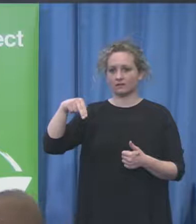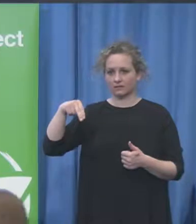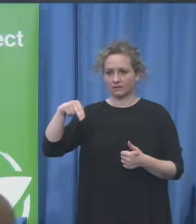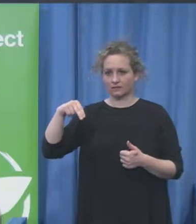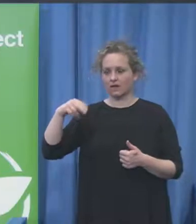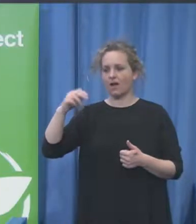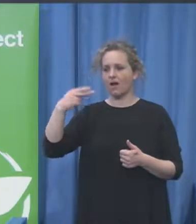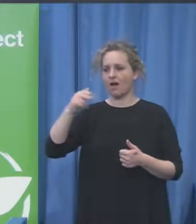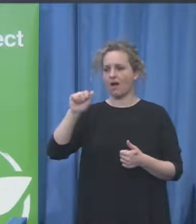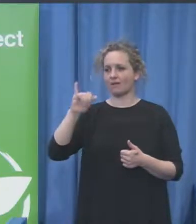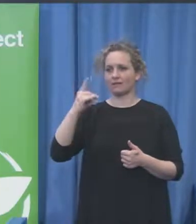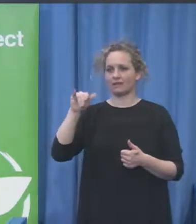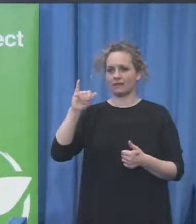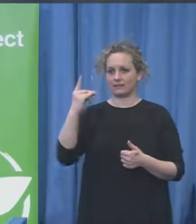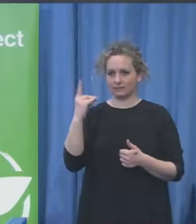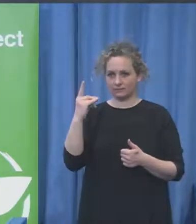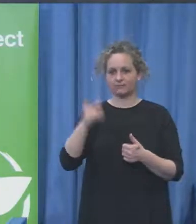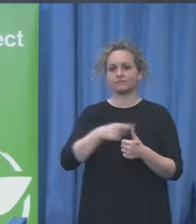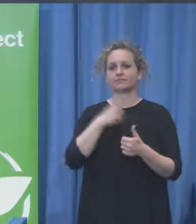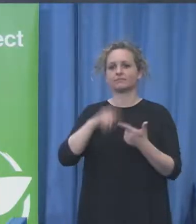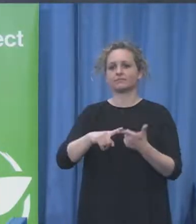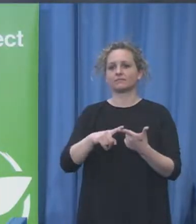me to call out the names? Oh, yeah, no?